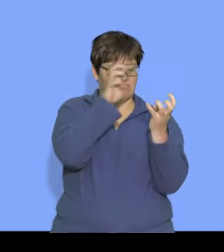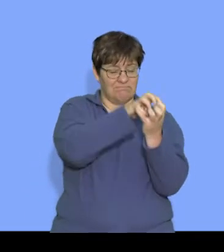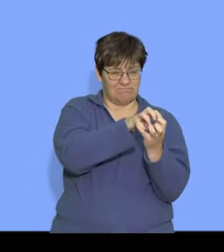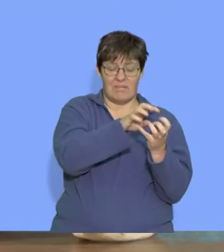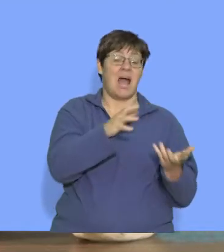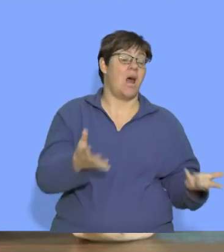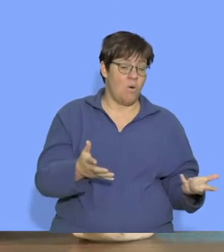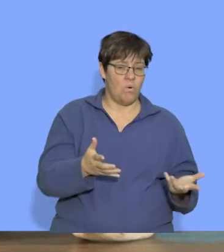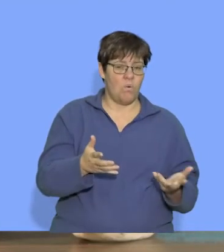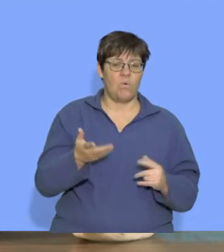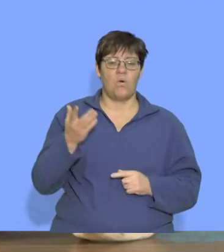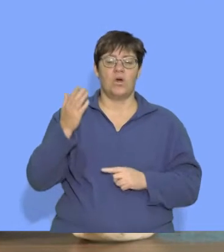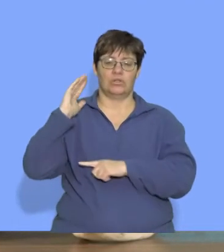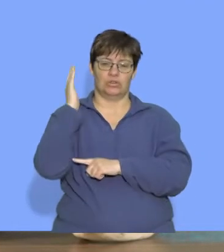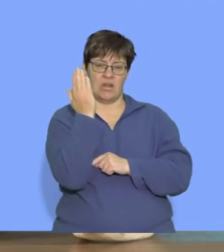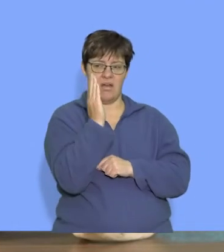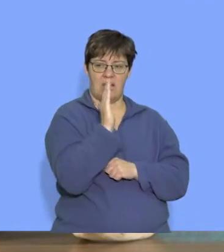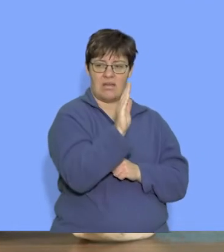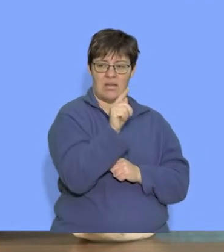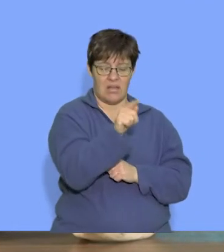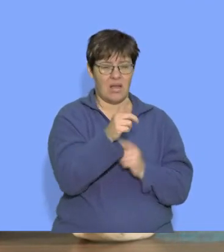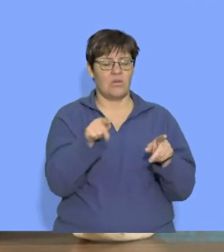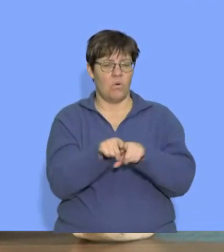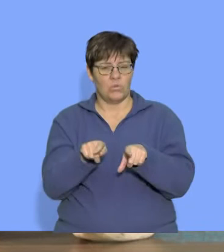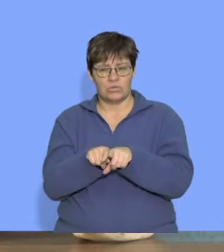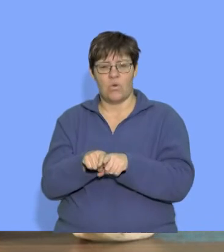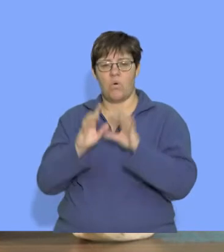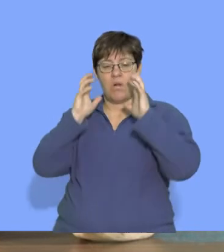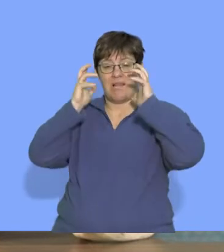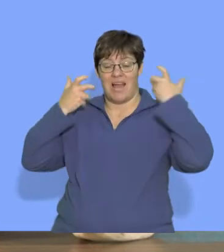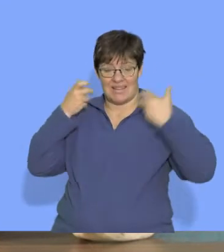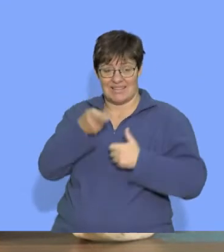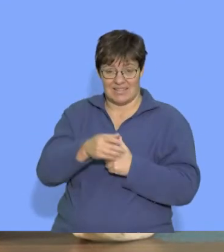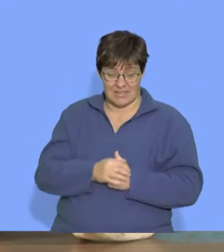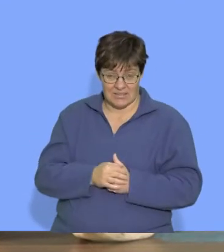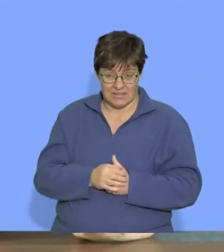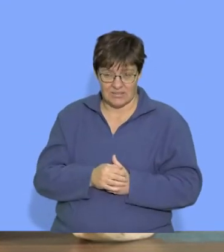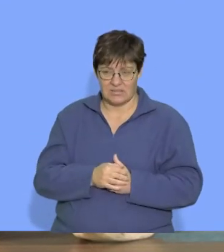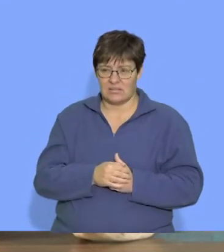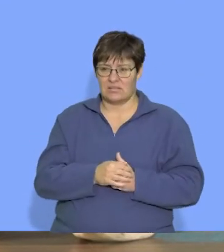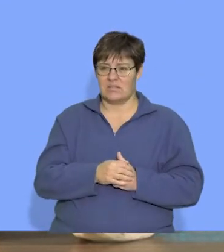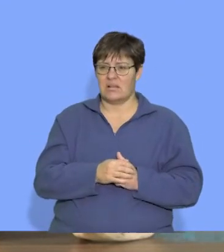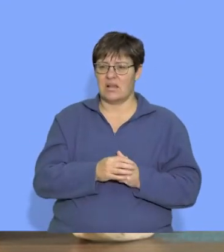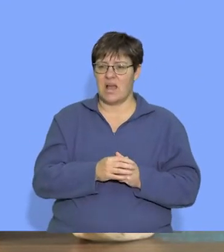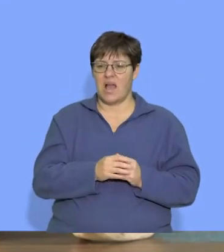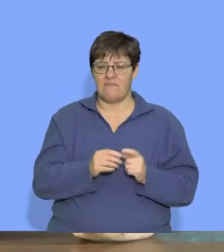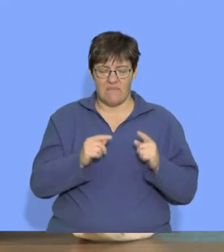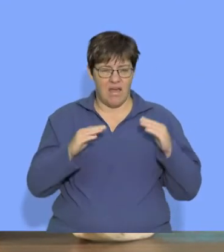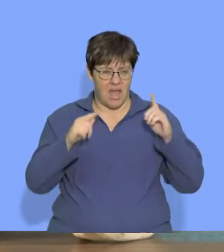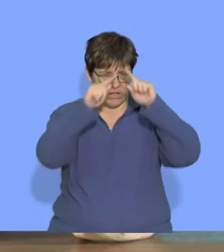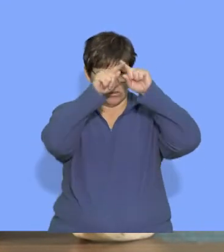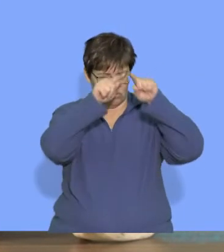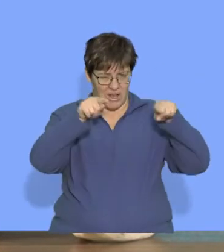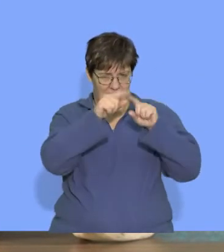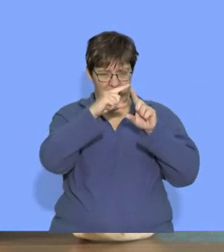see this significantly developed in your lions. So you can see that their teeth have this triangular